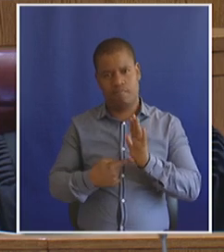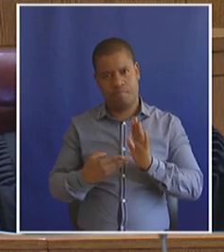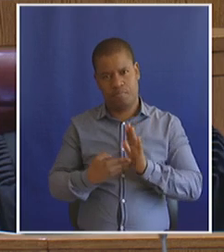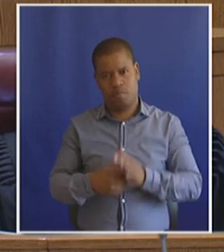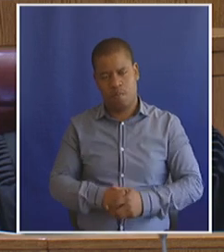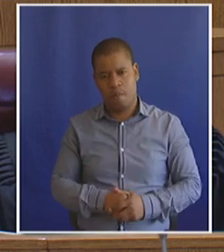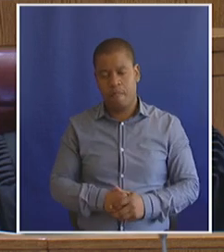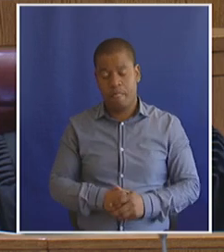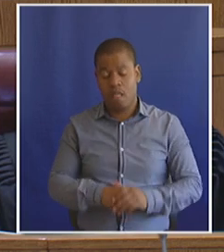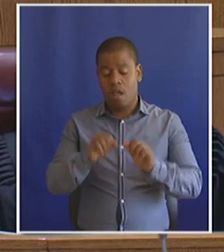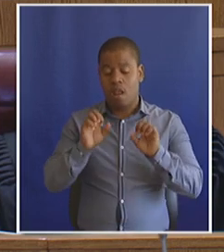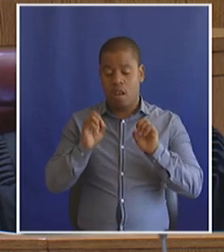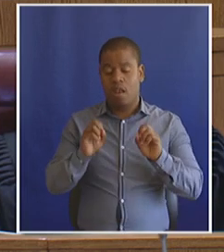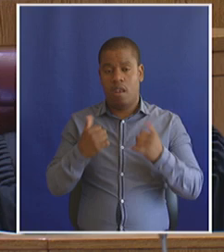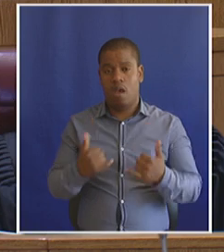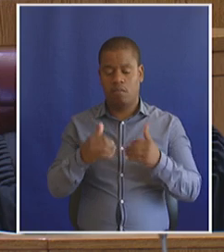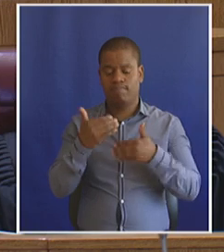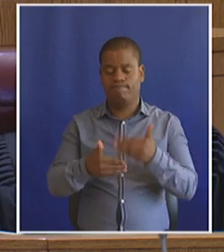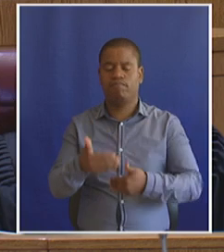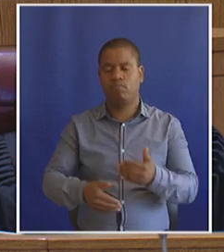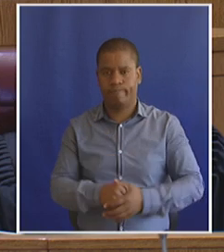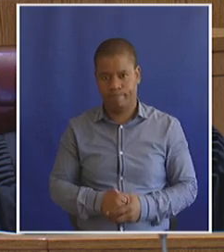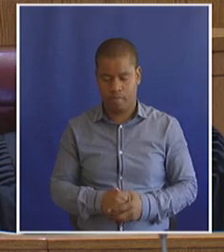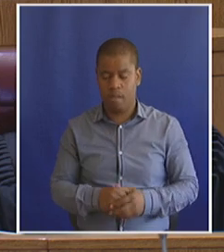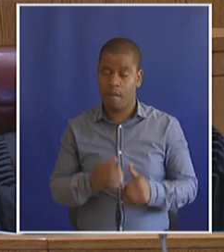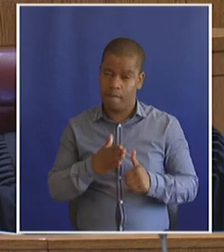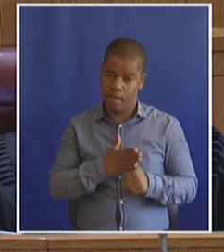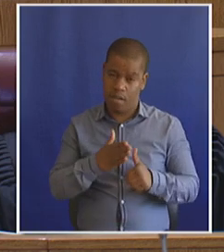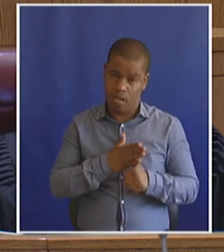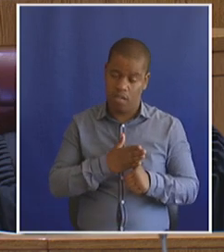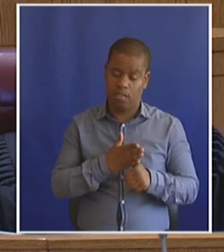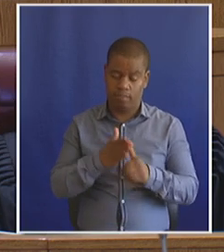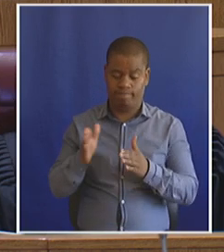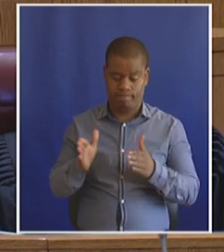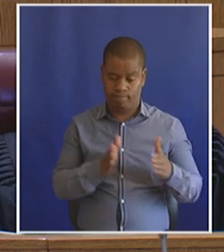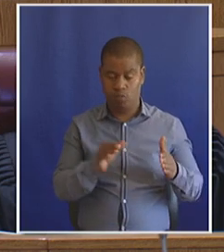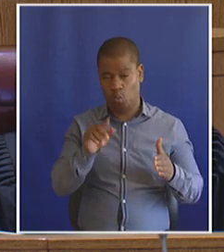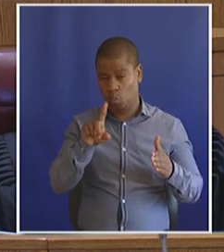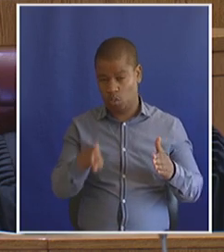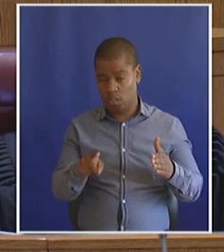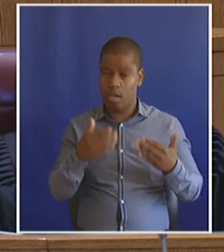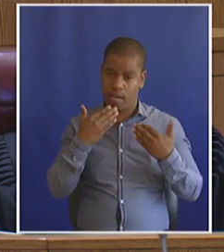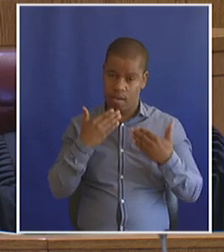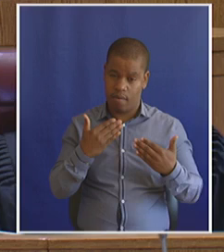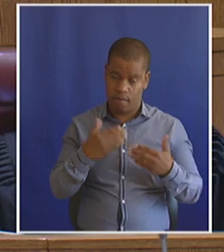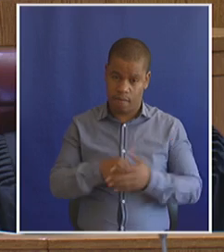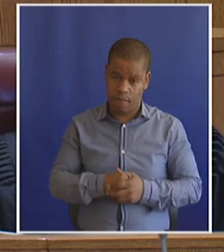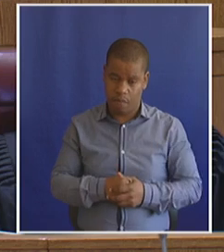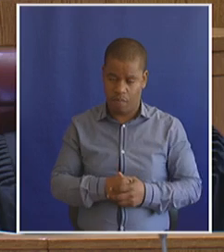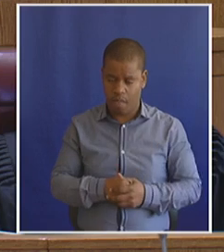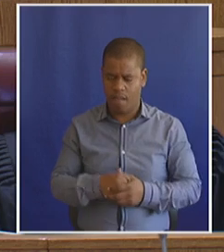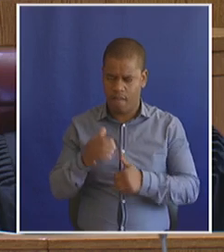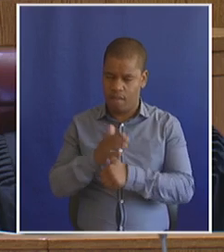We are now going to proceed. But before we proceed to questions, I would like to take this opportunity to